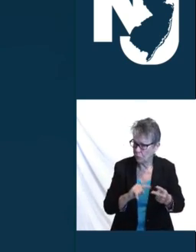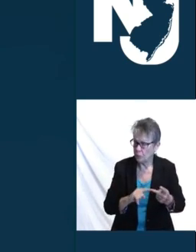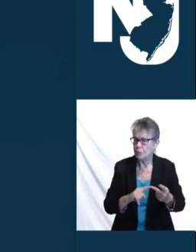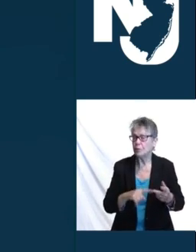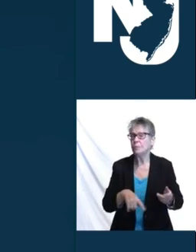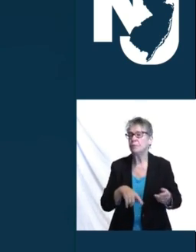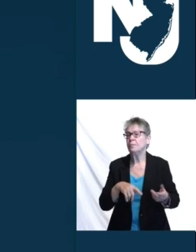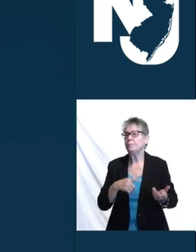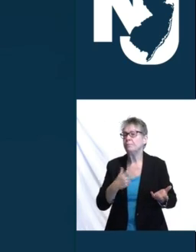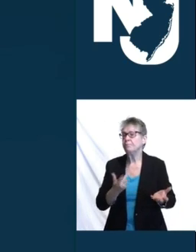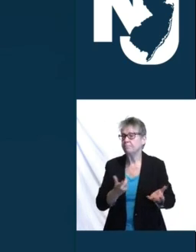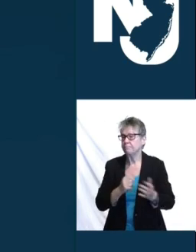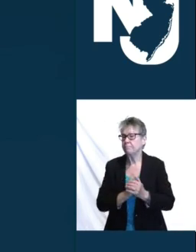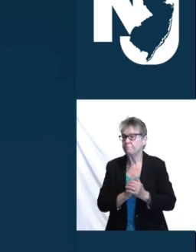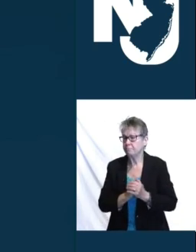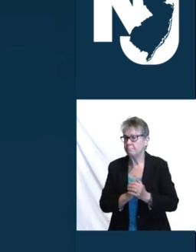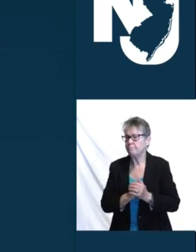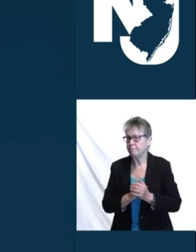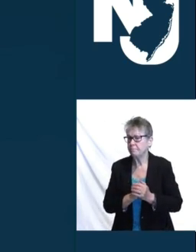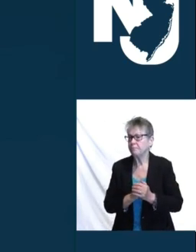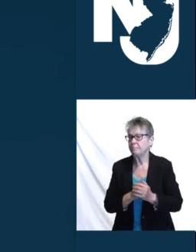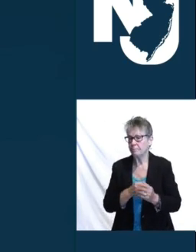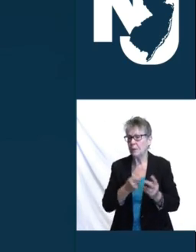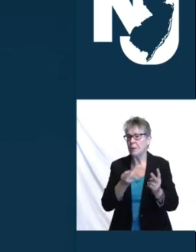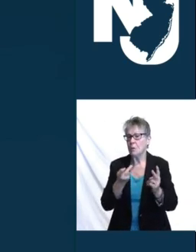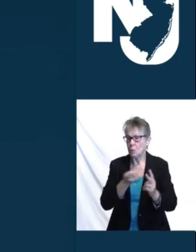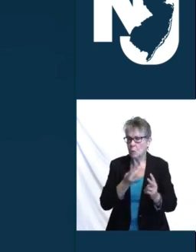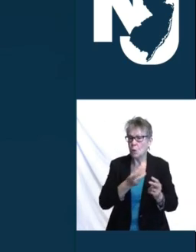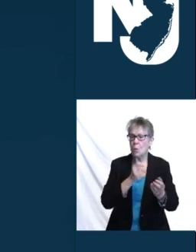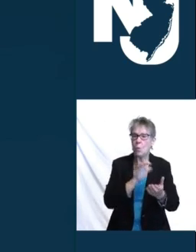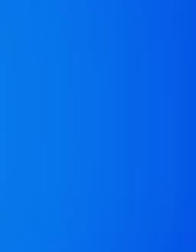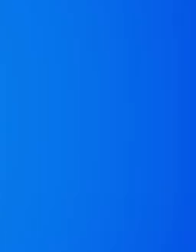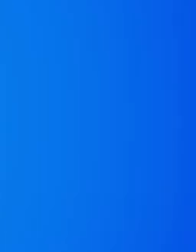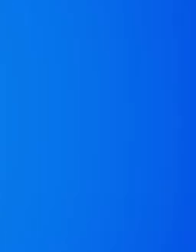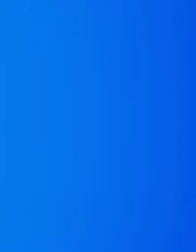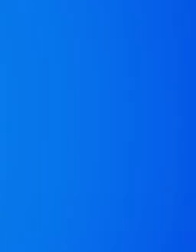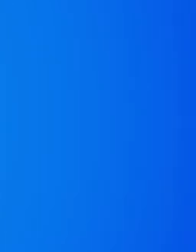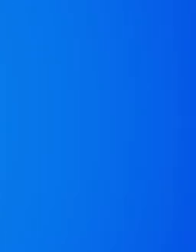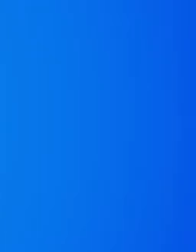Pablo Pizarro, who told me about Reverend Carmelo's passing.